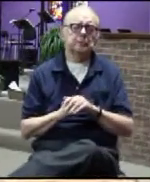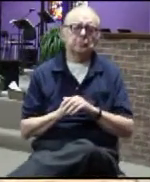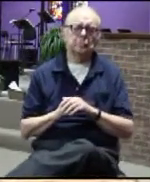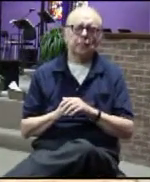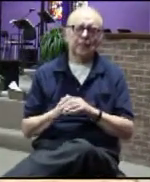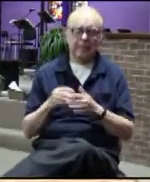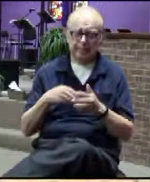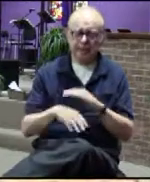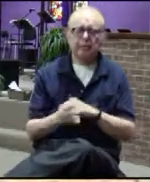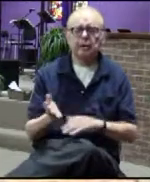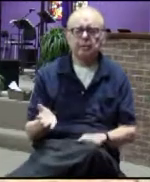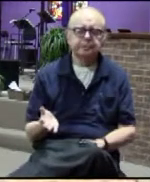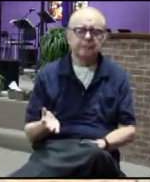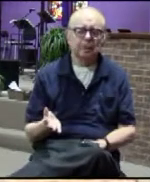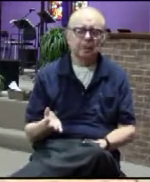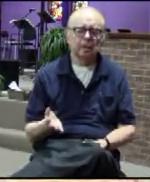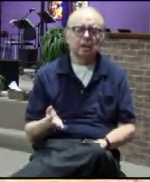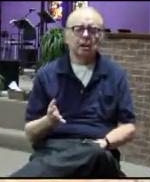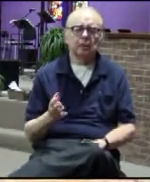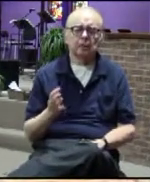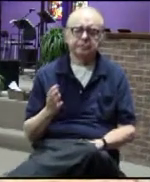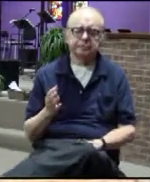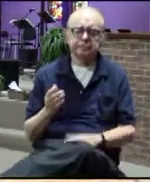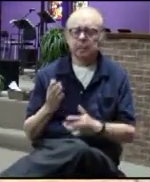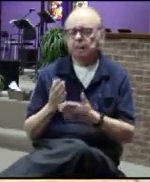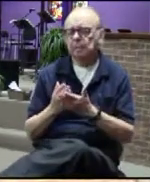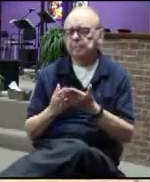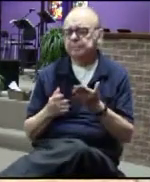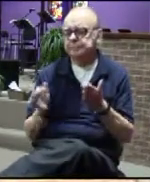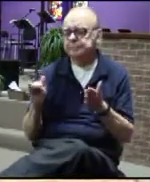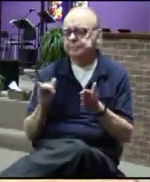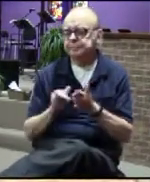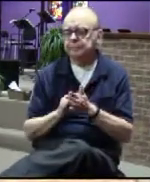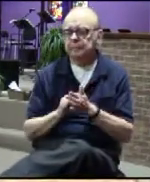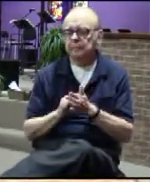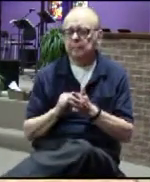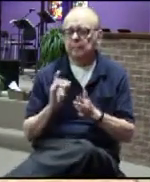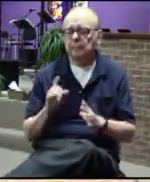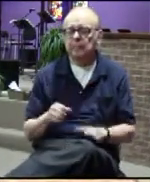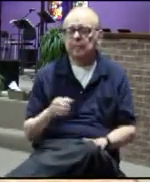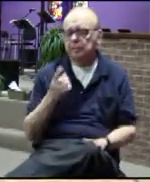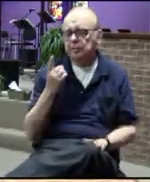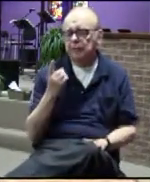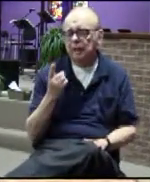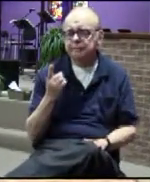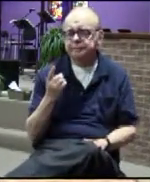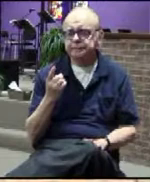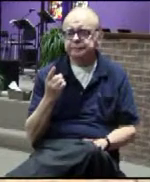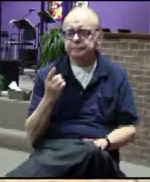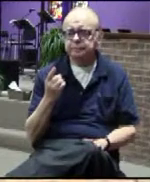In here. Or there. There's part of this. That you need to understand.